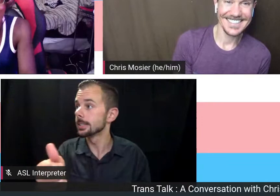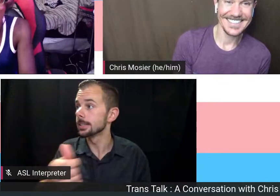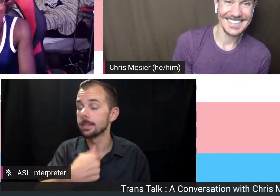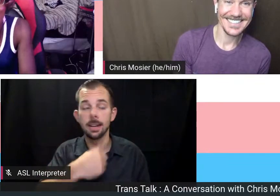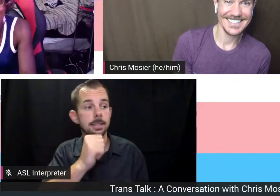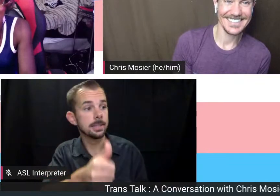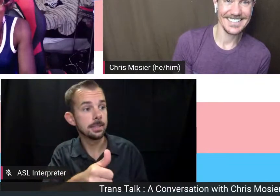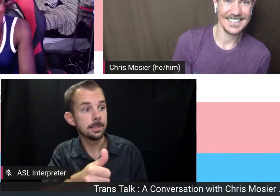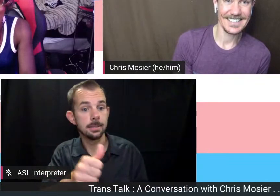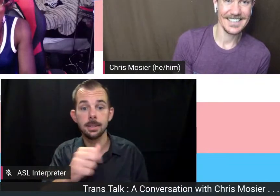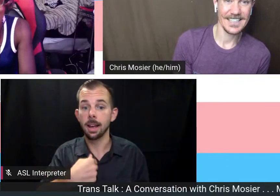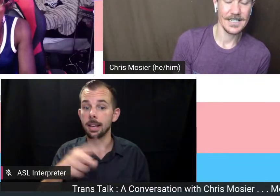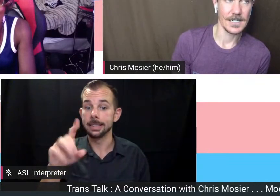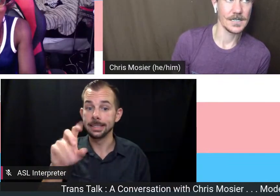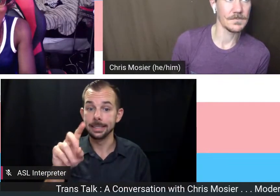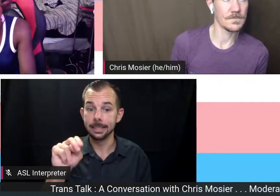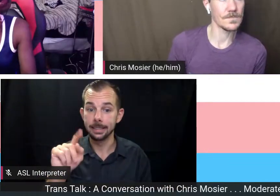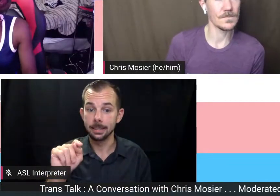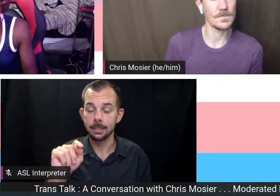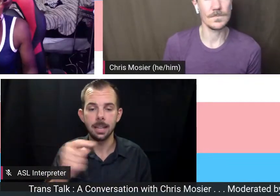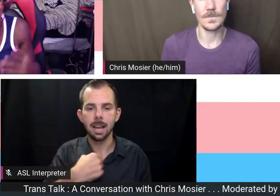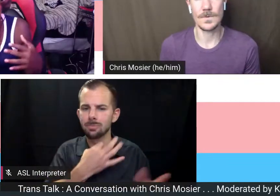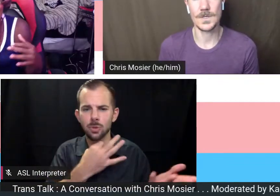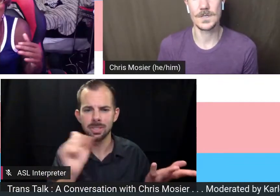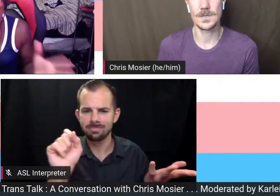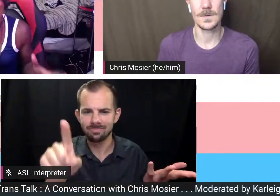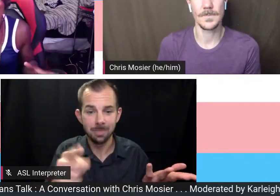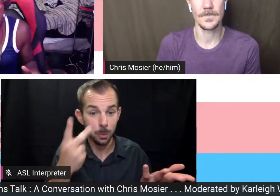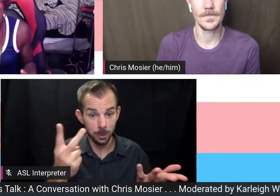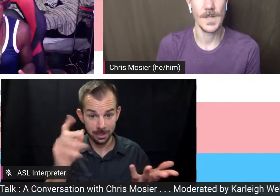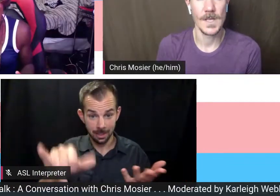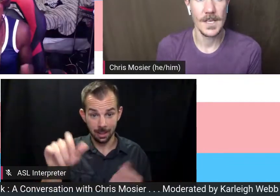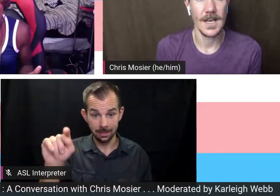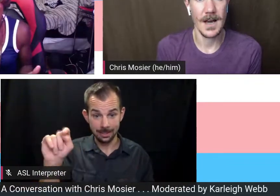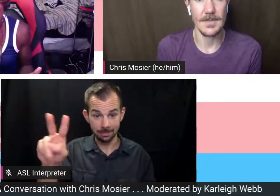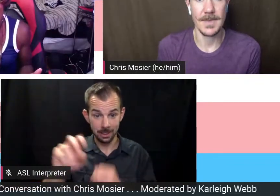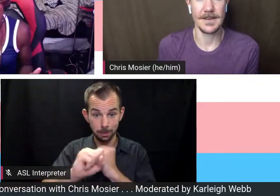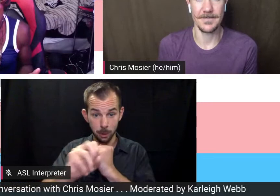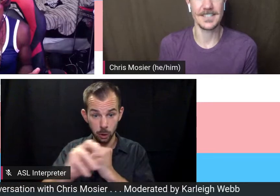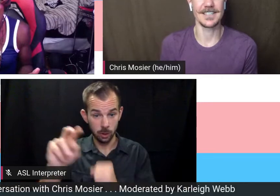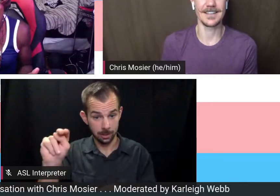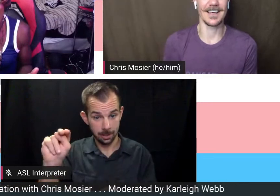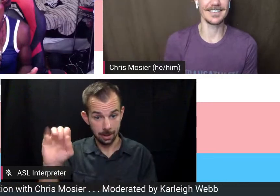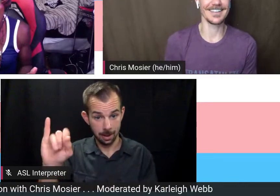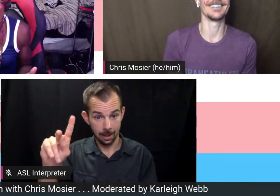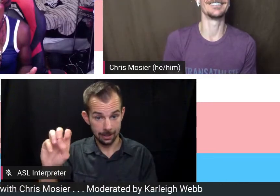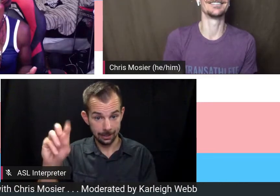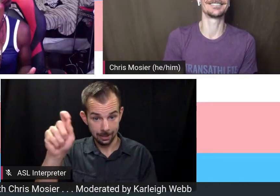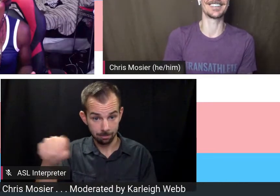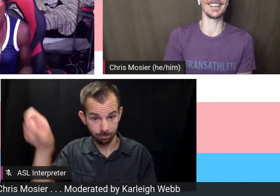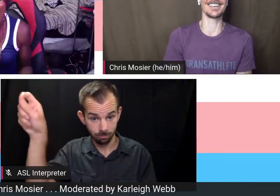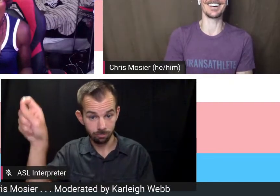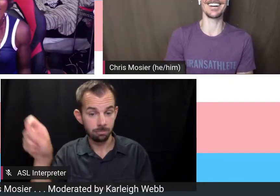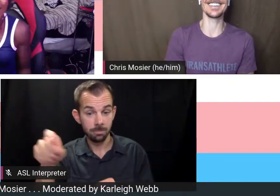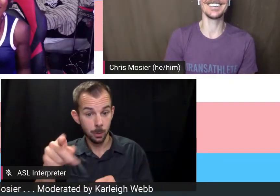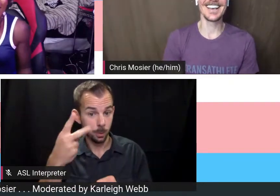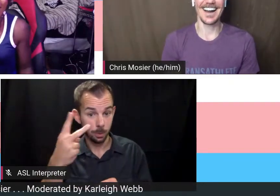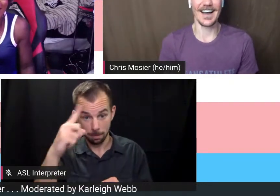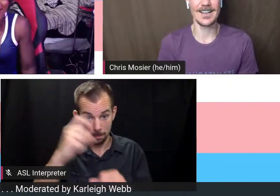the Nike thing coming? Did you even see that coming? I manifested that. I'll